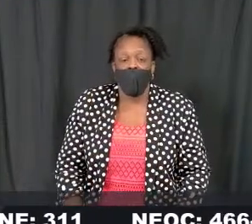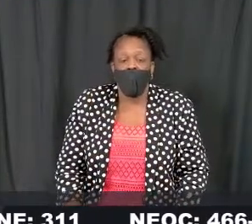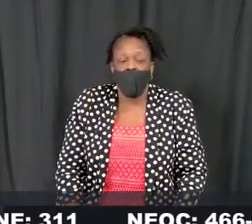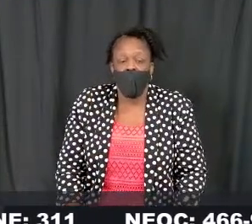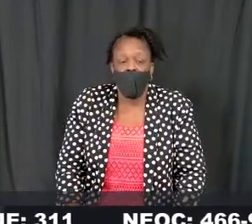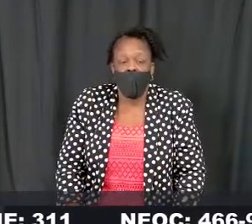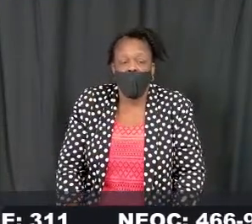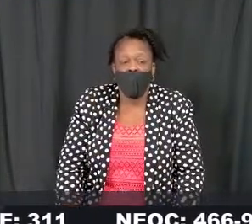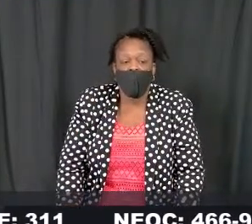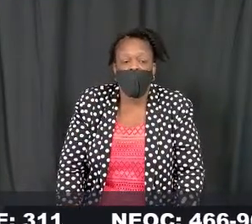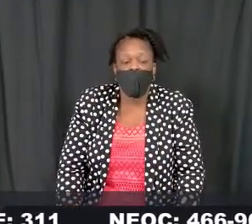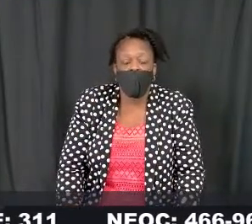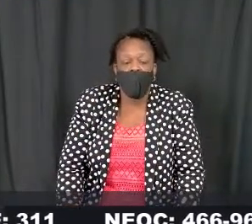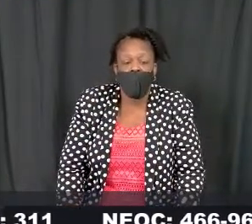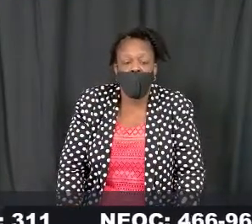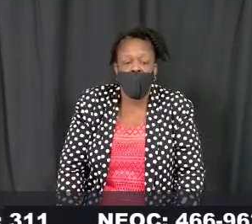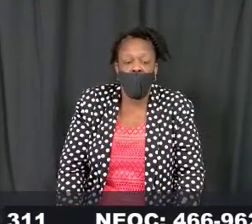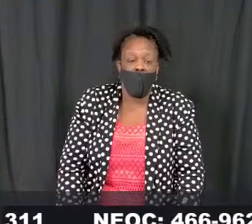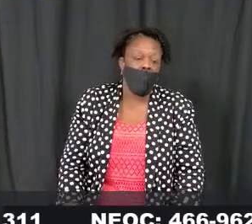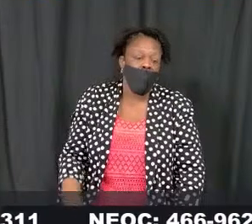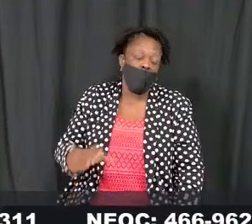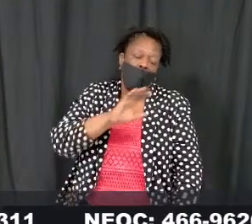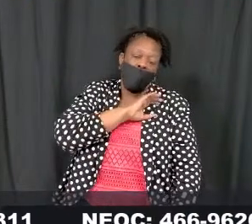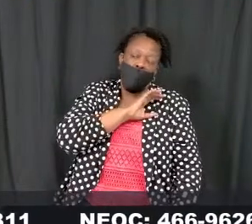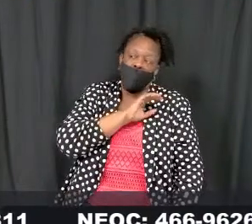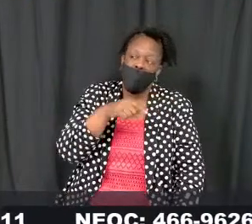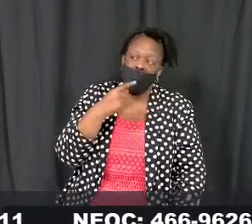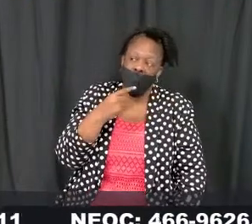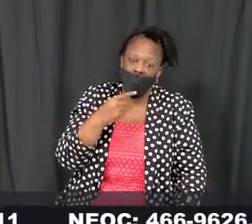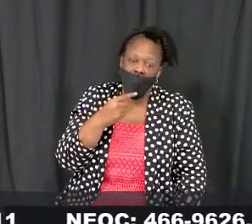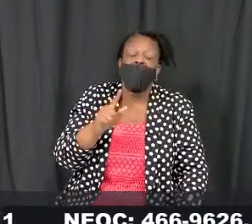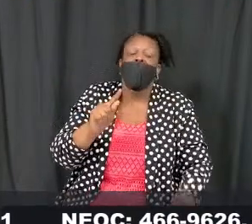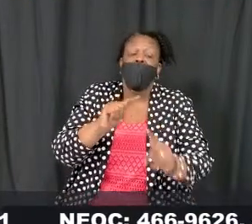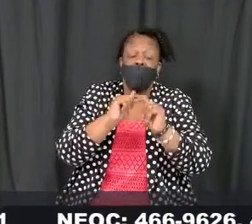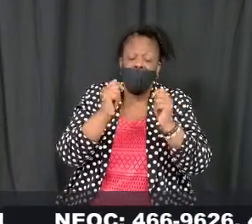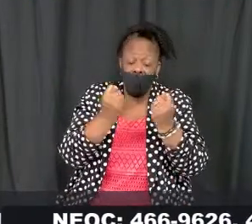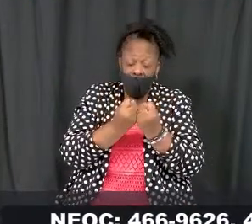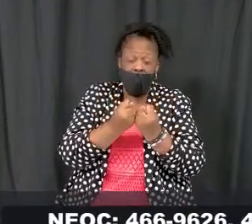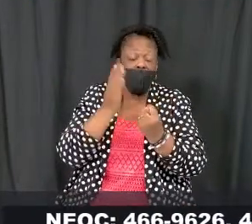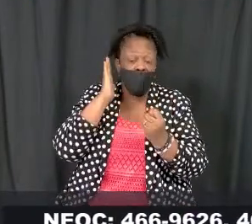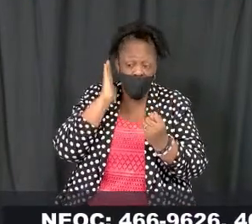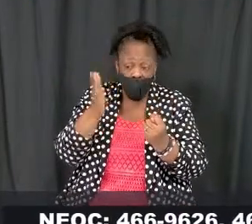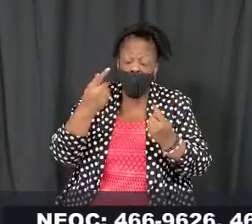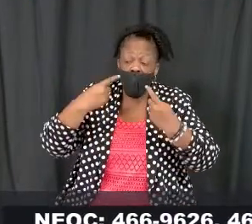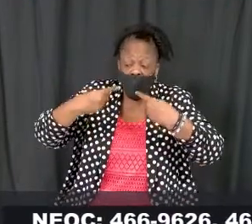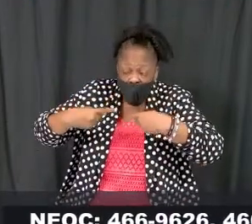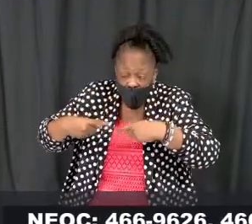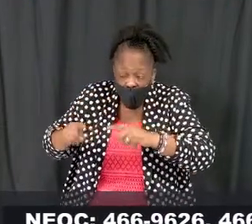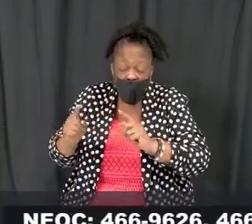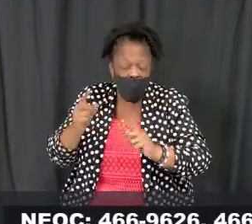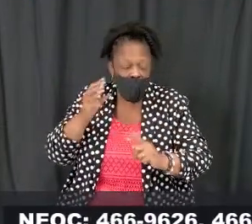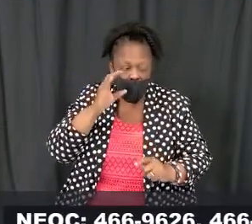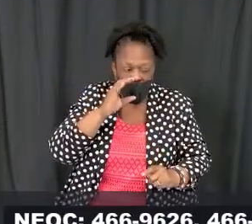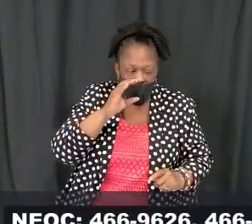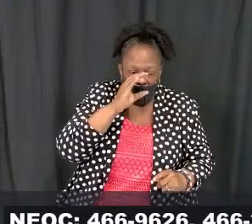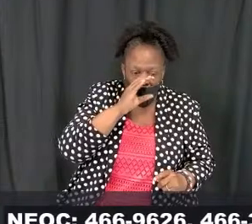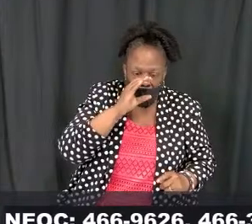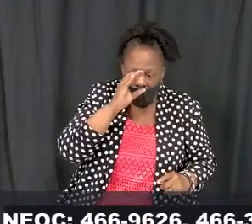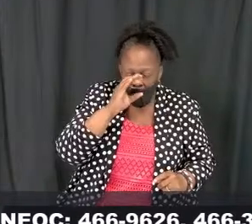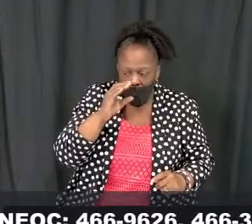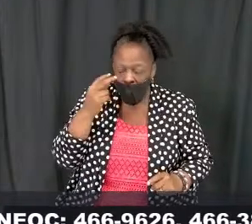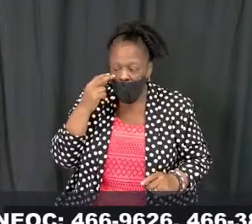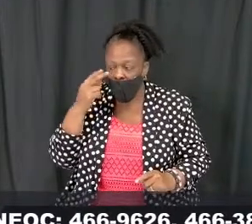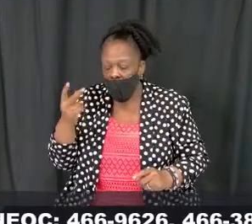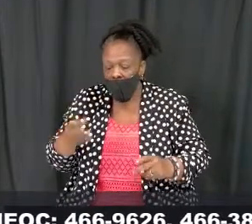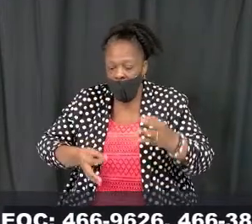As stated by Superintendent Henry, the compliance team will be stepping up their surveillance and enforcement